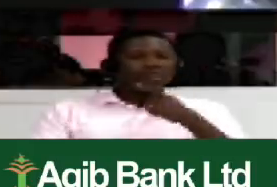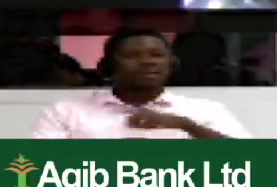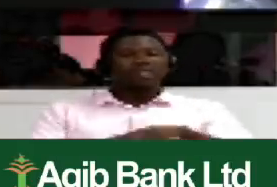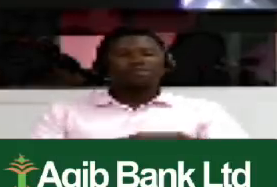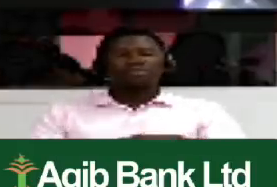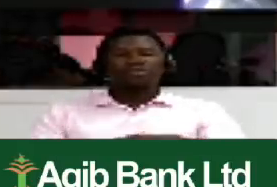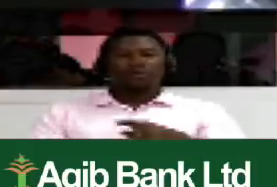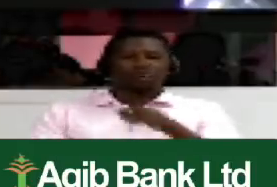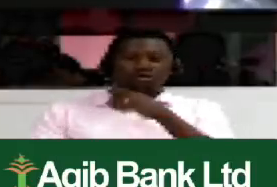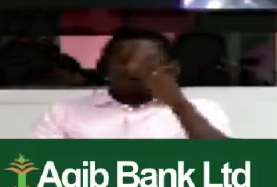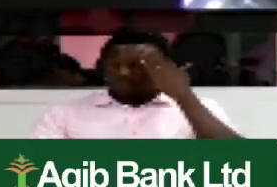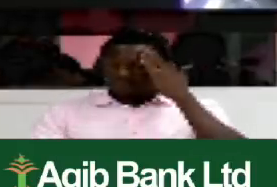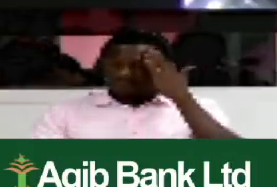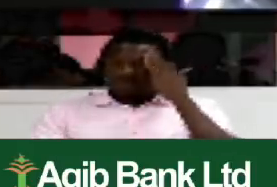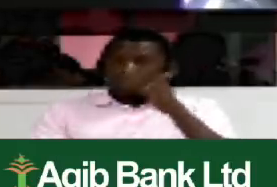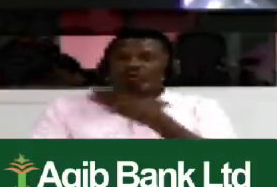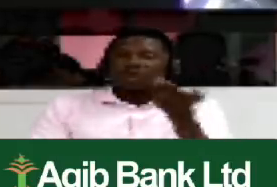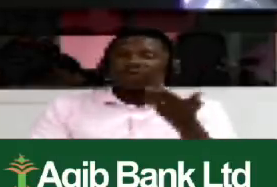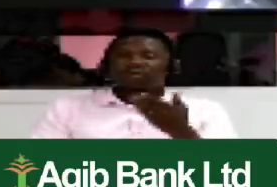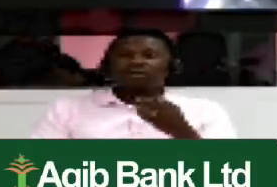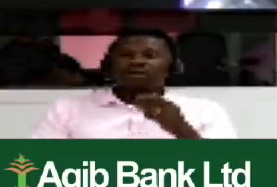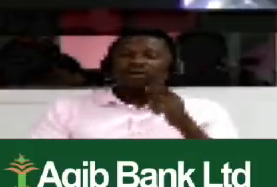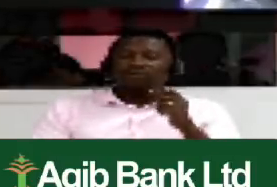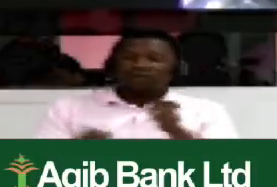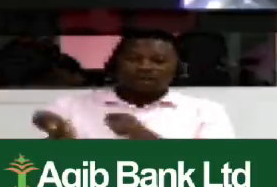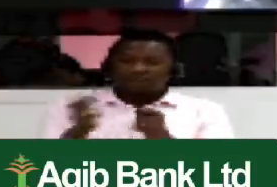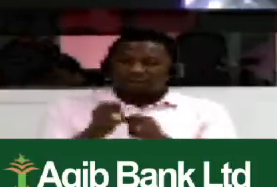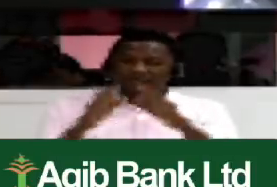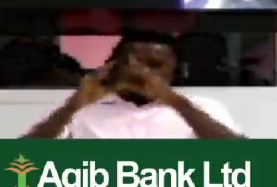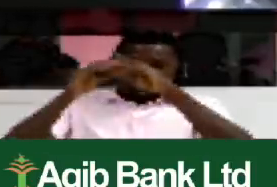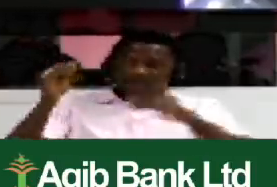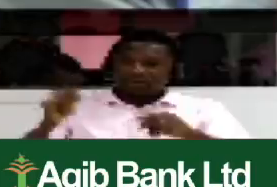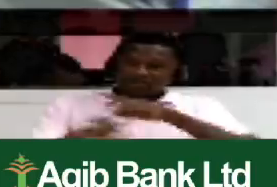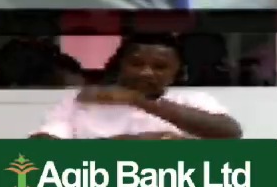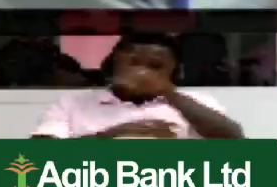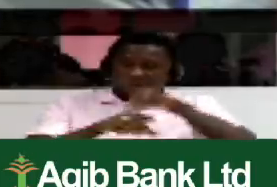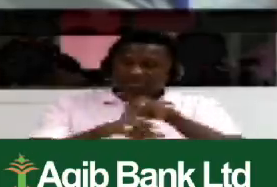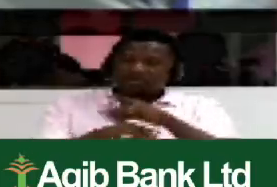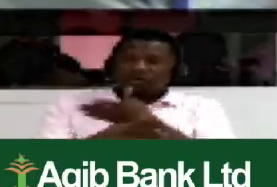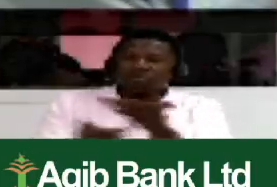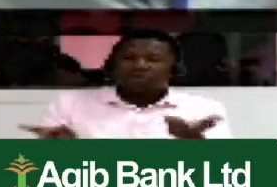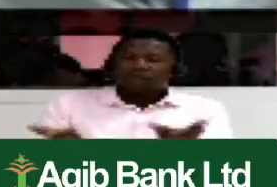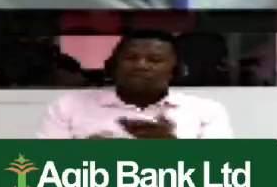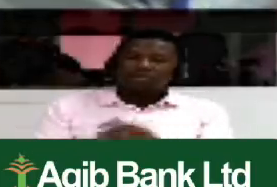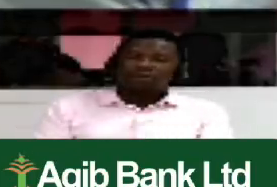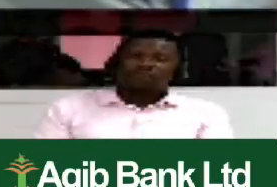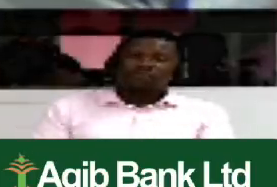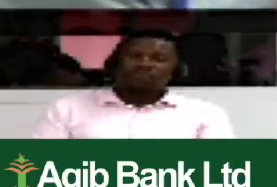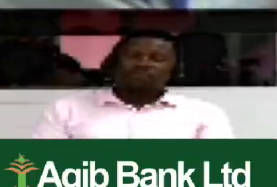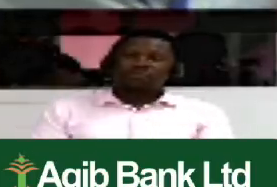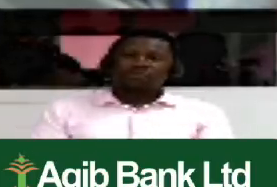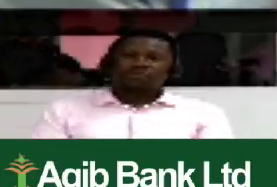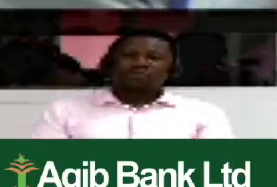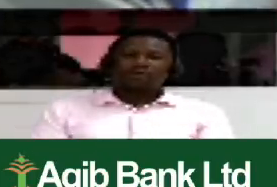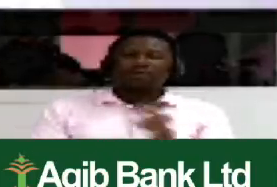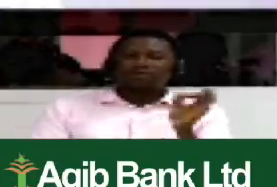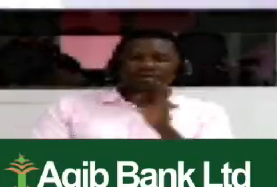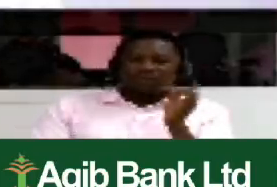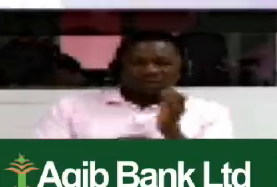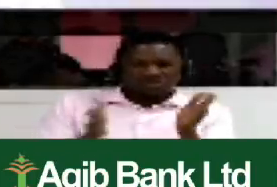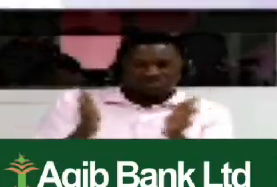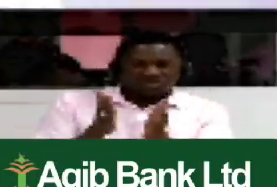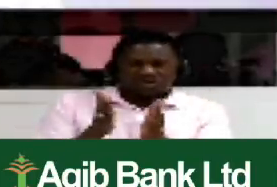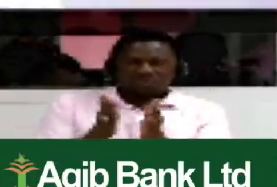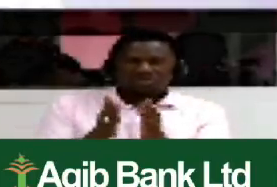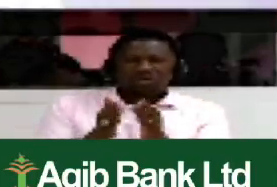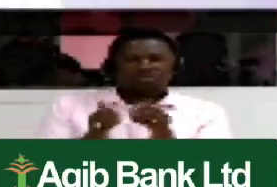service was located? Because I'm trying to understand why he went to the fire station. It was very close to the school, only